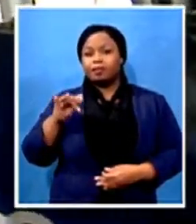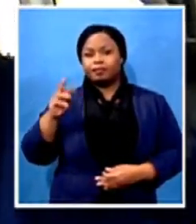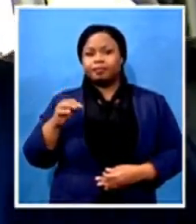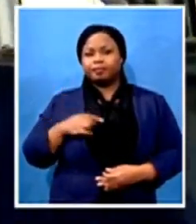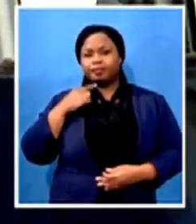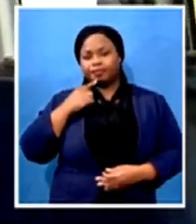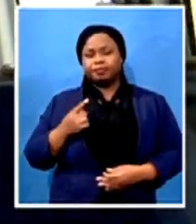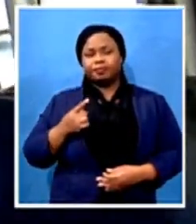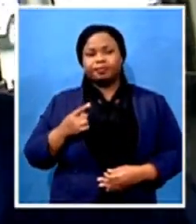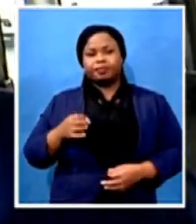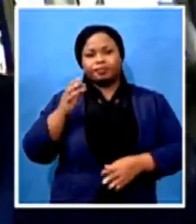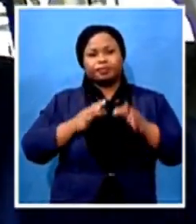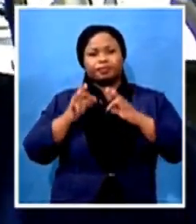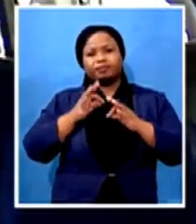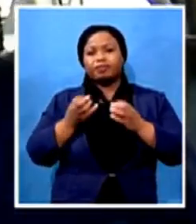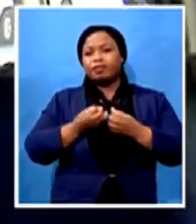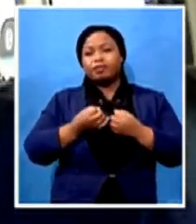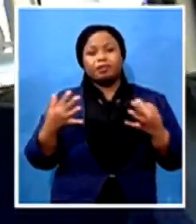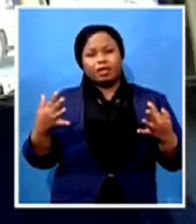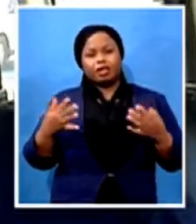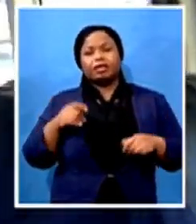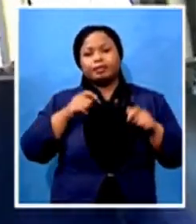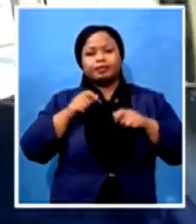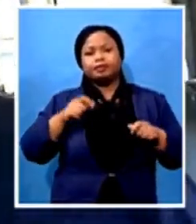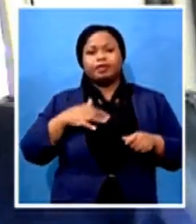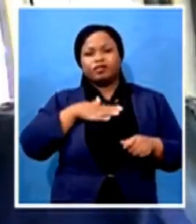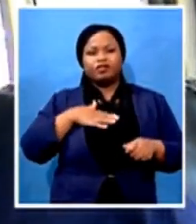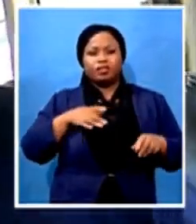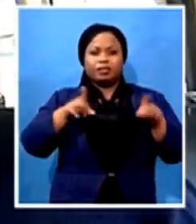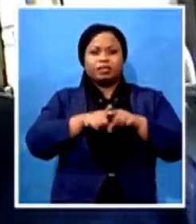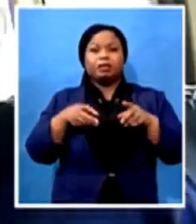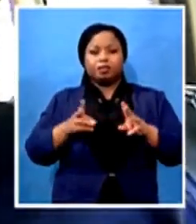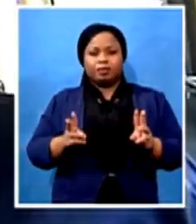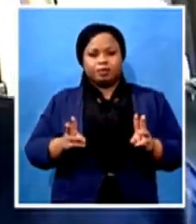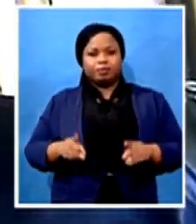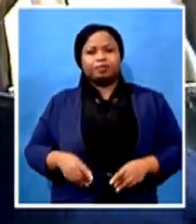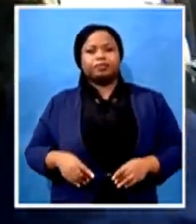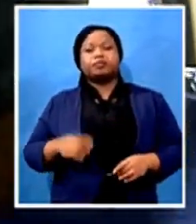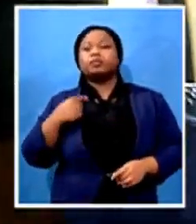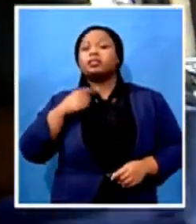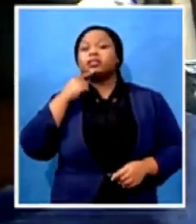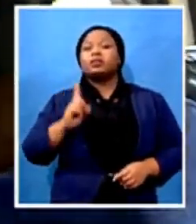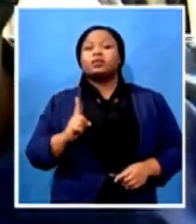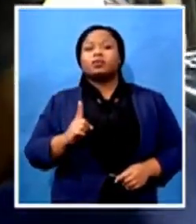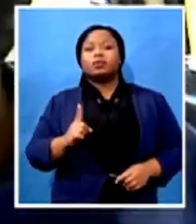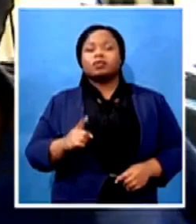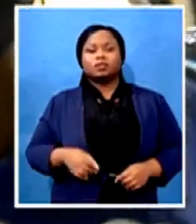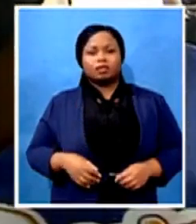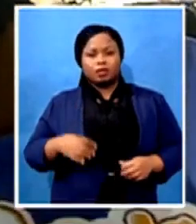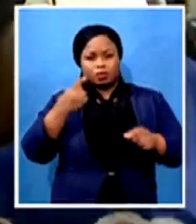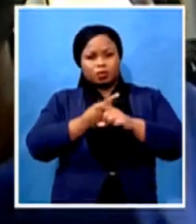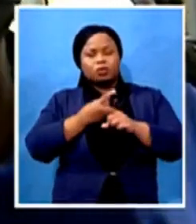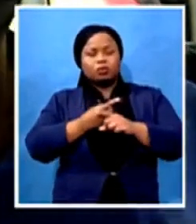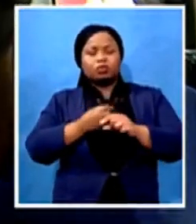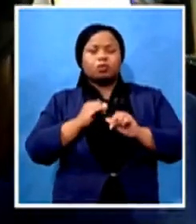be the general sentiment, indicating that it's going to be increasingly difficult. She's going to have to consider walking